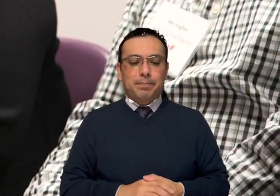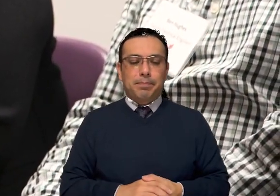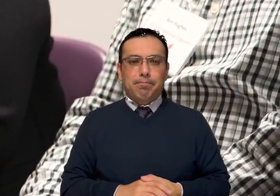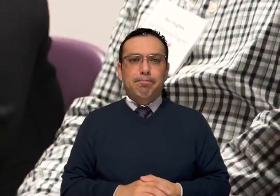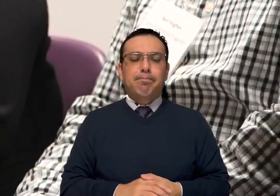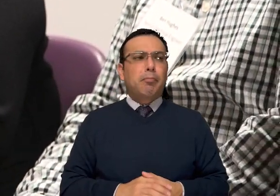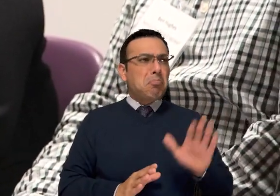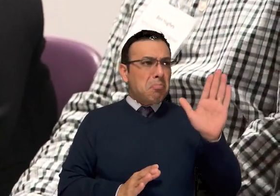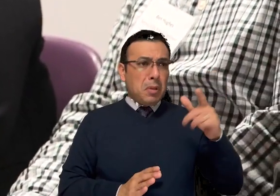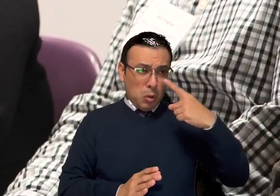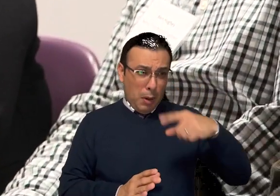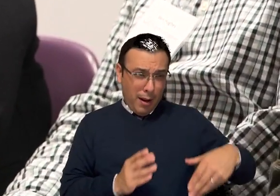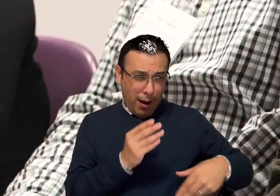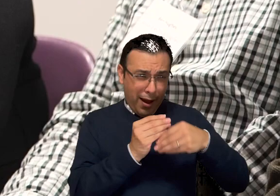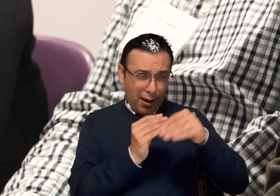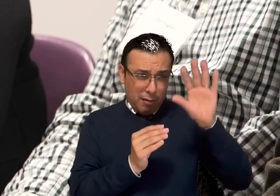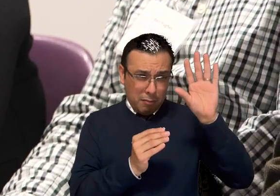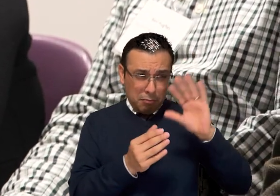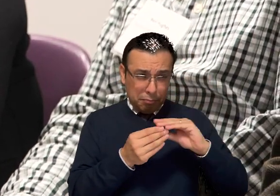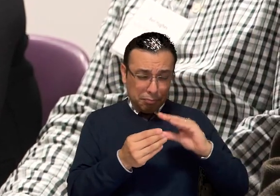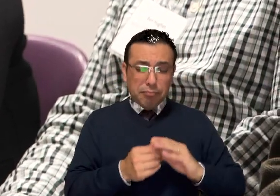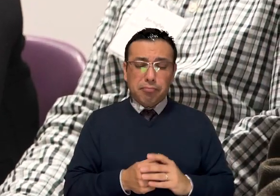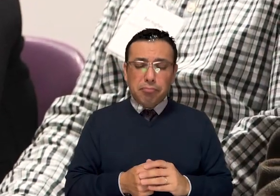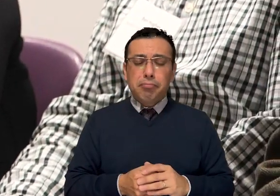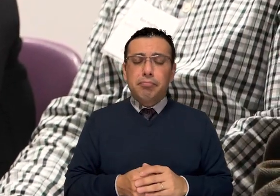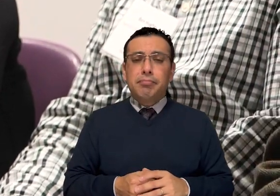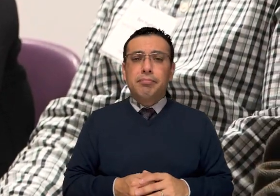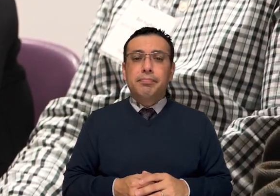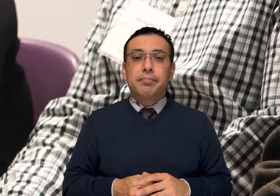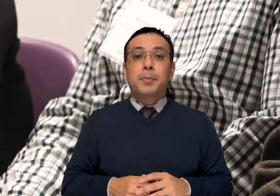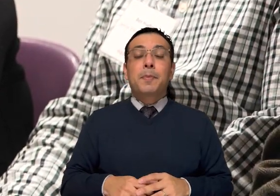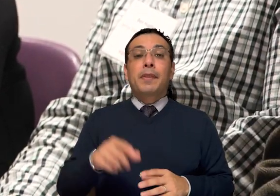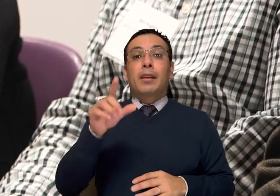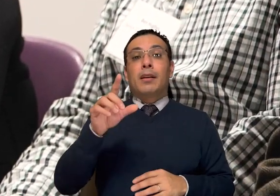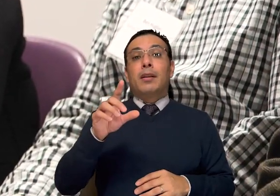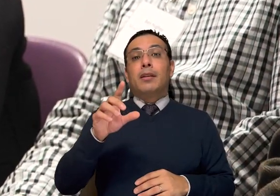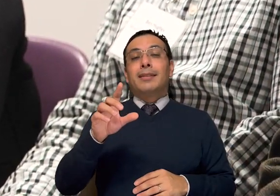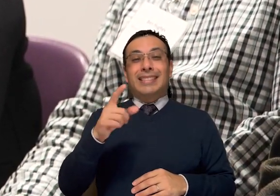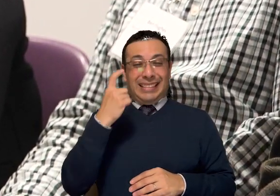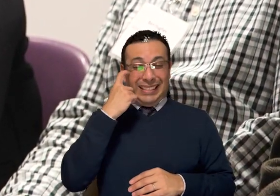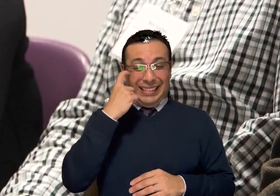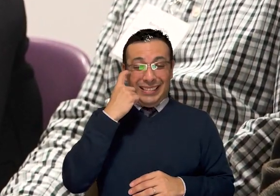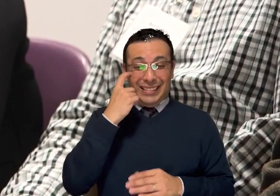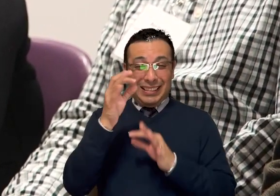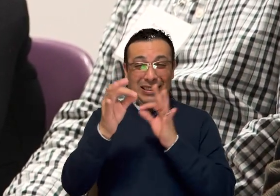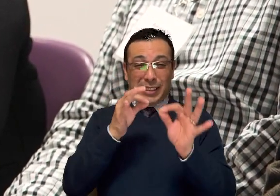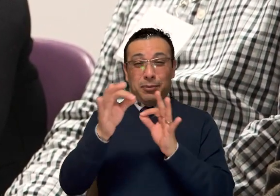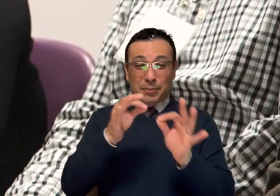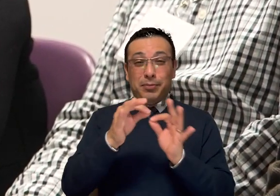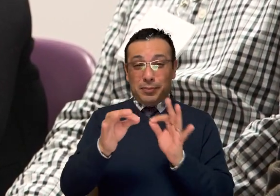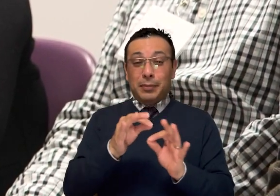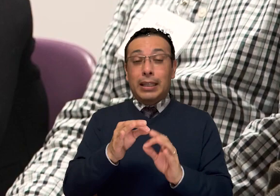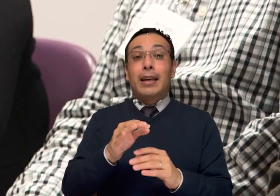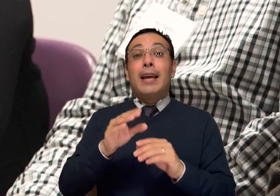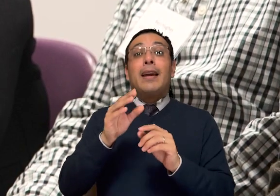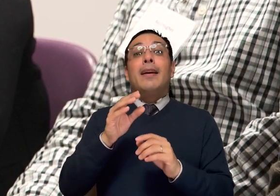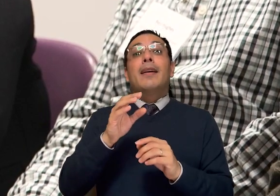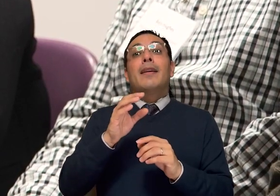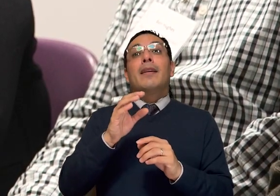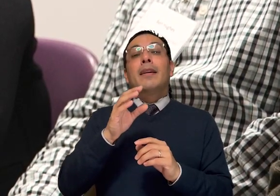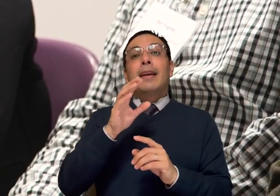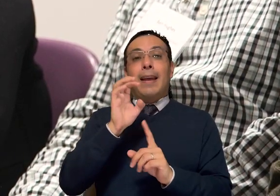environmental impact statement that was just released a couple of weeks ago by BOEM also contains